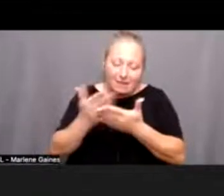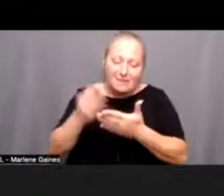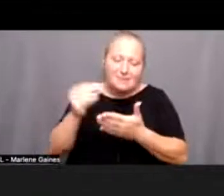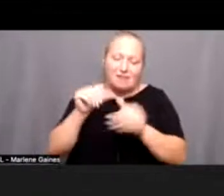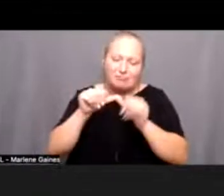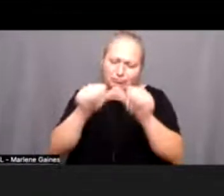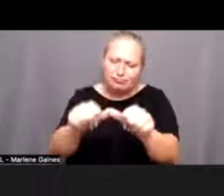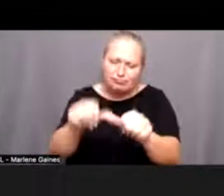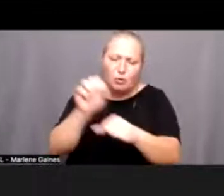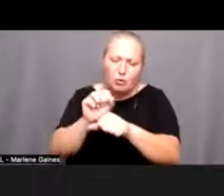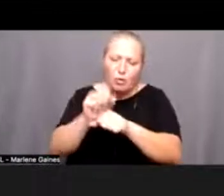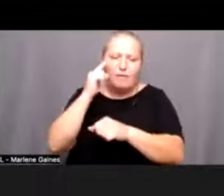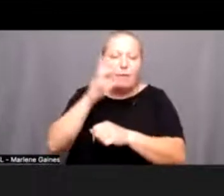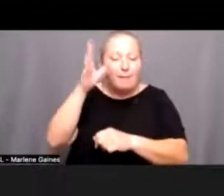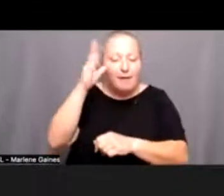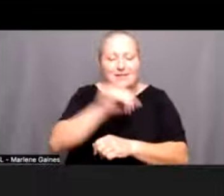and parents and staff.